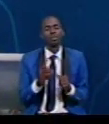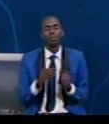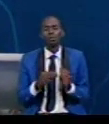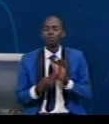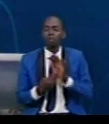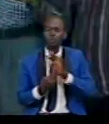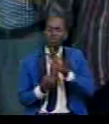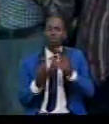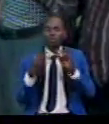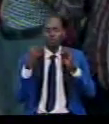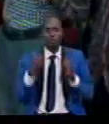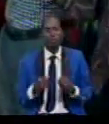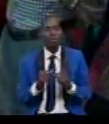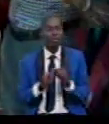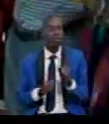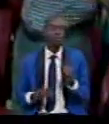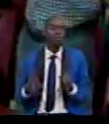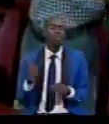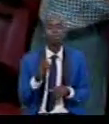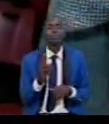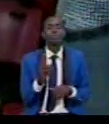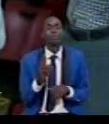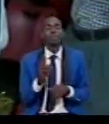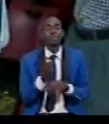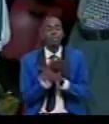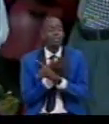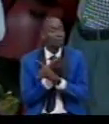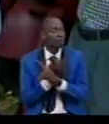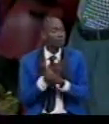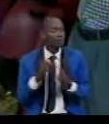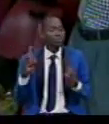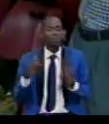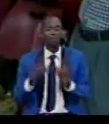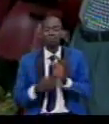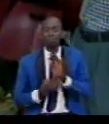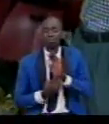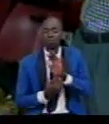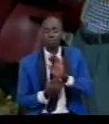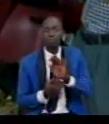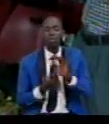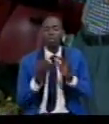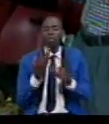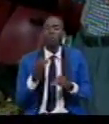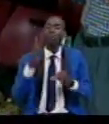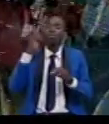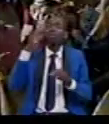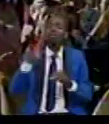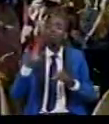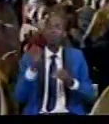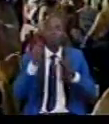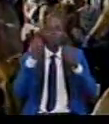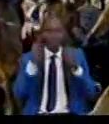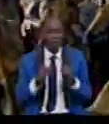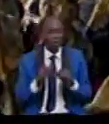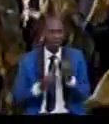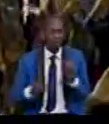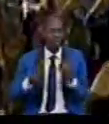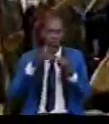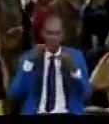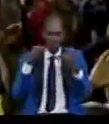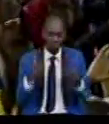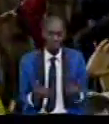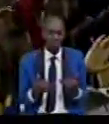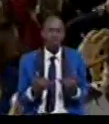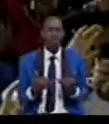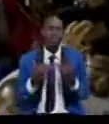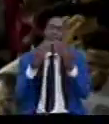Manifestation everywhere. Deliverance, demonstration of God's power everywhere right now. Thank